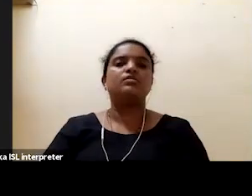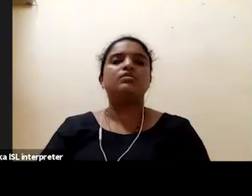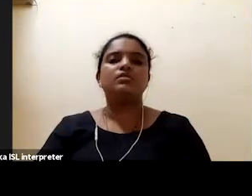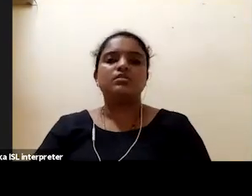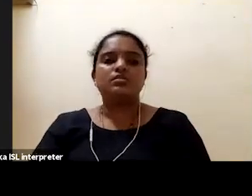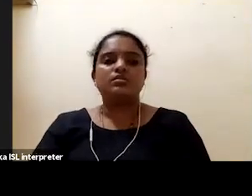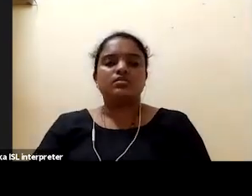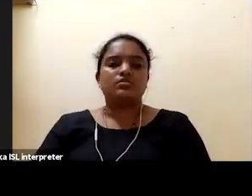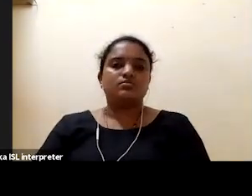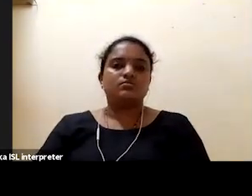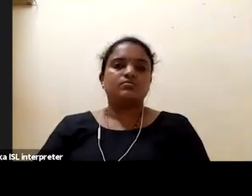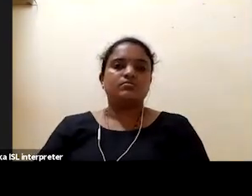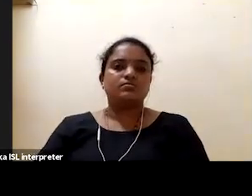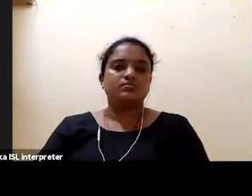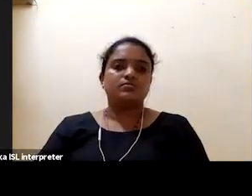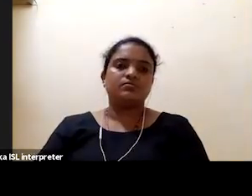So